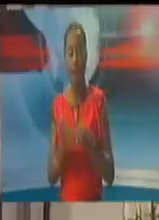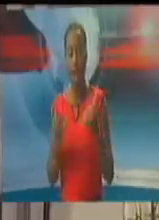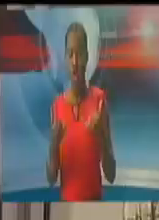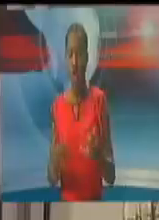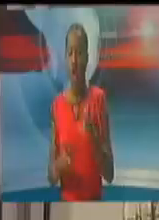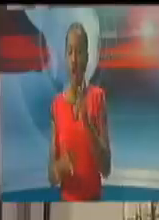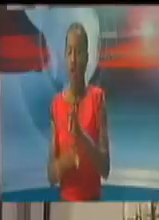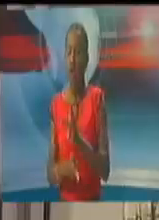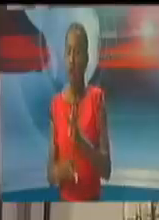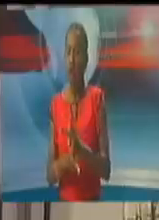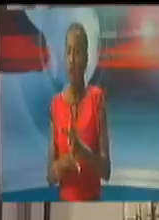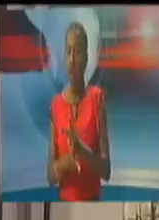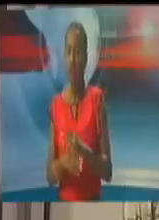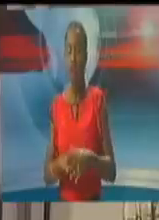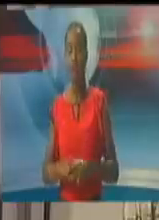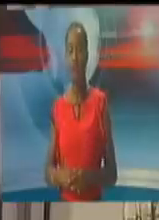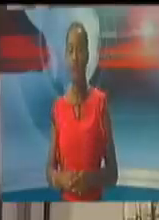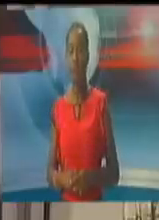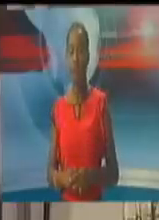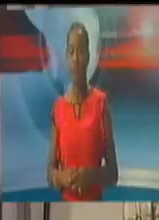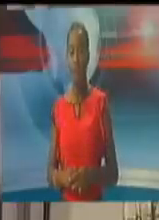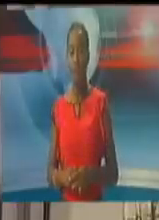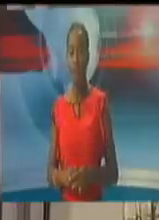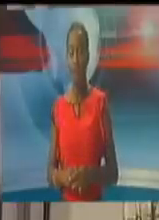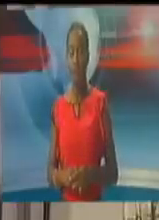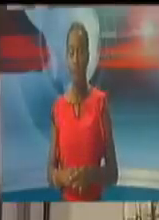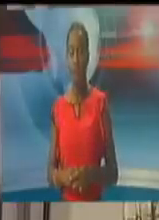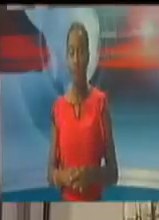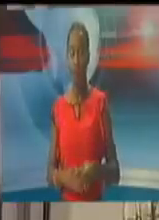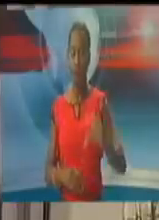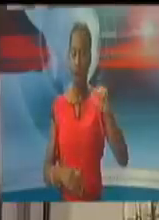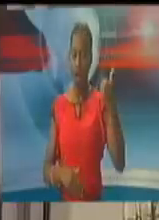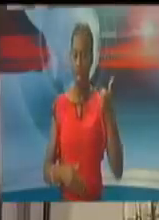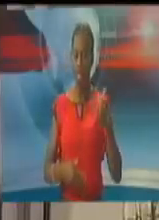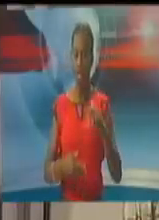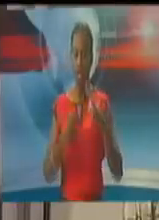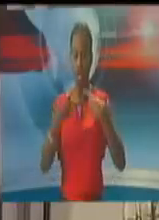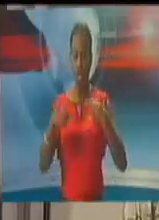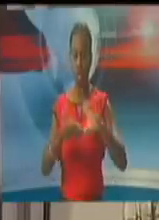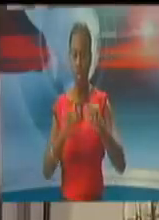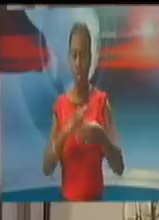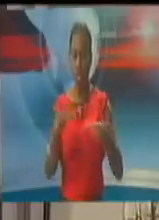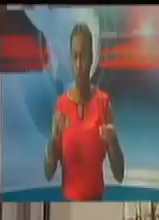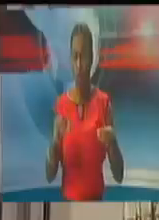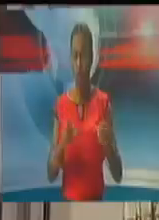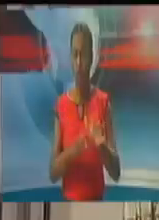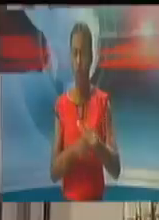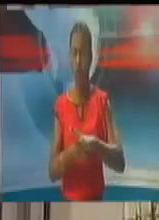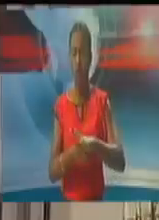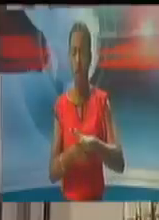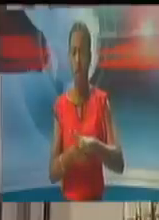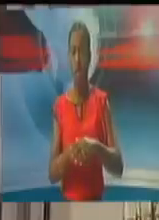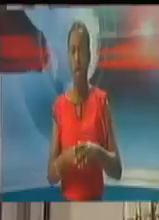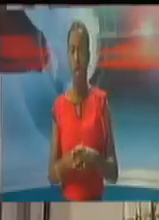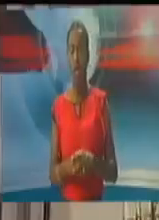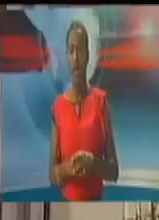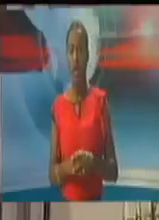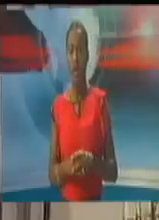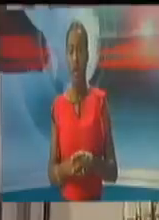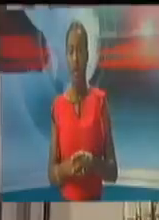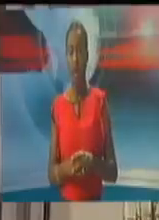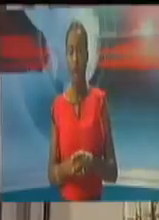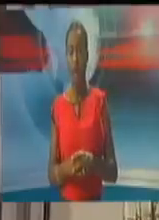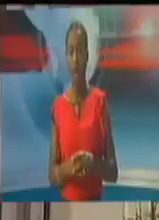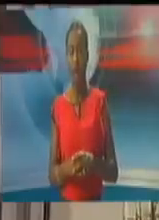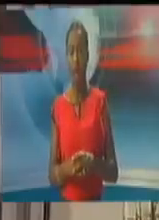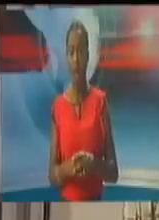The last international headline, well, second to last, coronavirus lockdown. Lessons from Hokkaido's